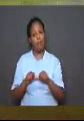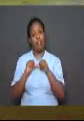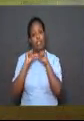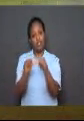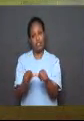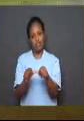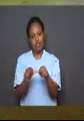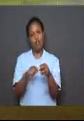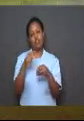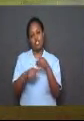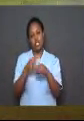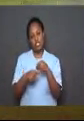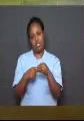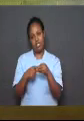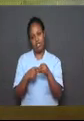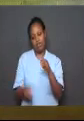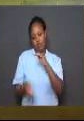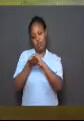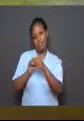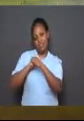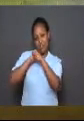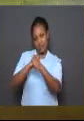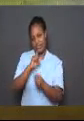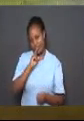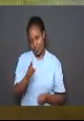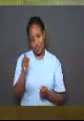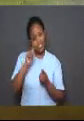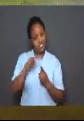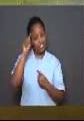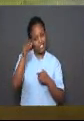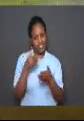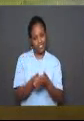will continue to talk about combating corruption.